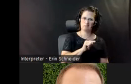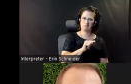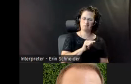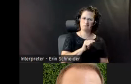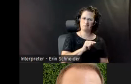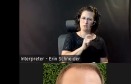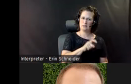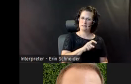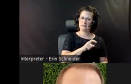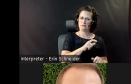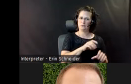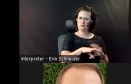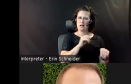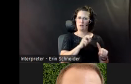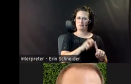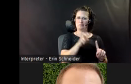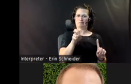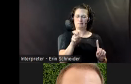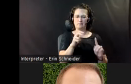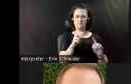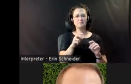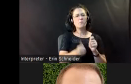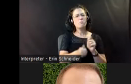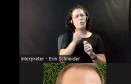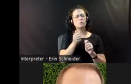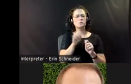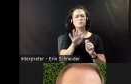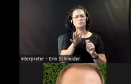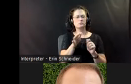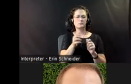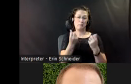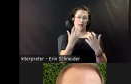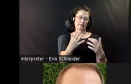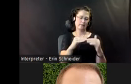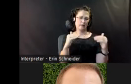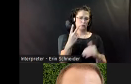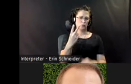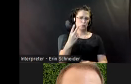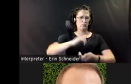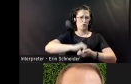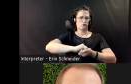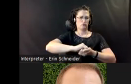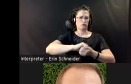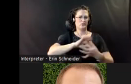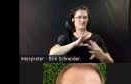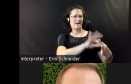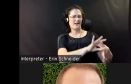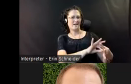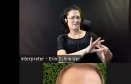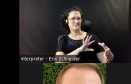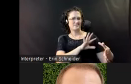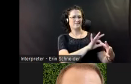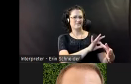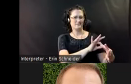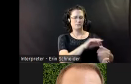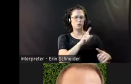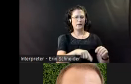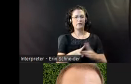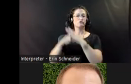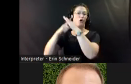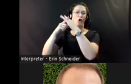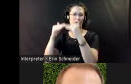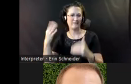I talk to are right about here. Right? This level 2, this partner, we're just connecting with them. Well, you don't just say, okay, well, we're going to start here at level 4. You can't